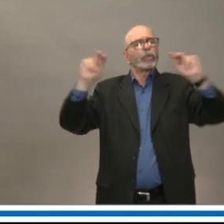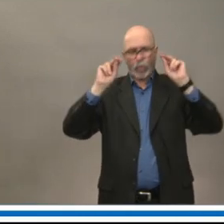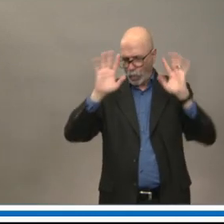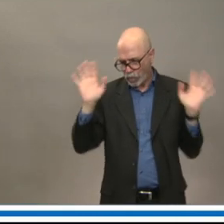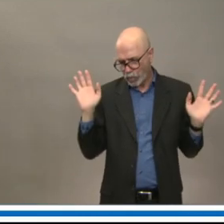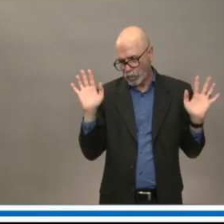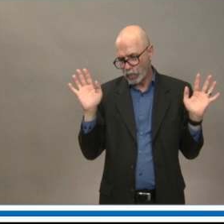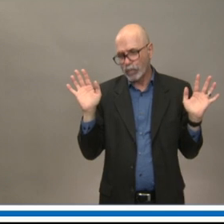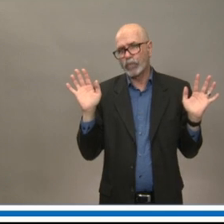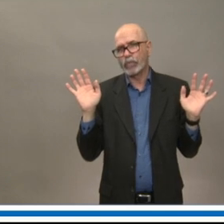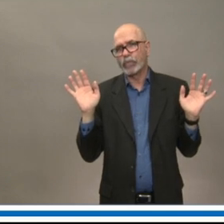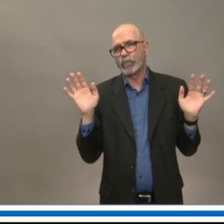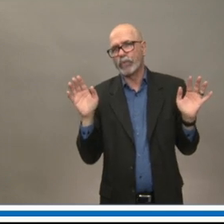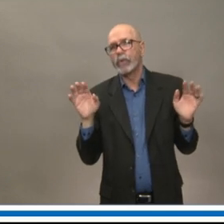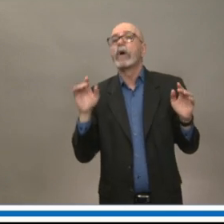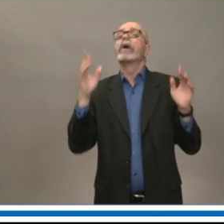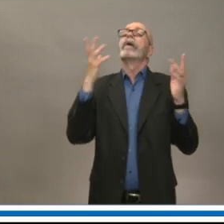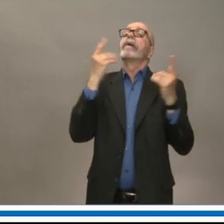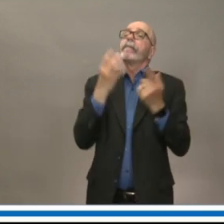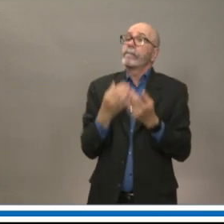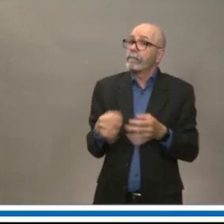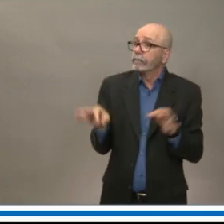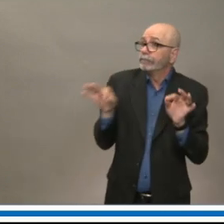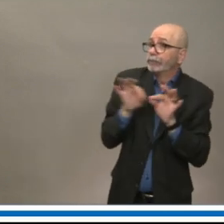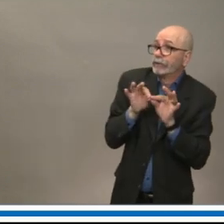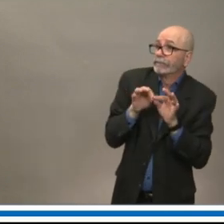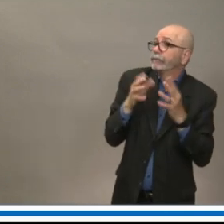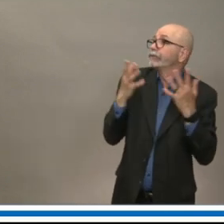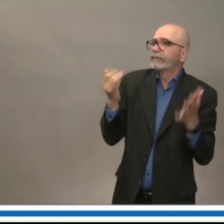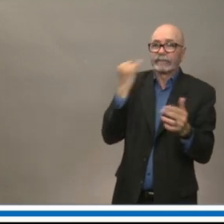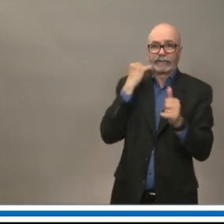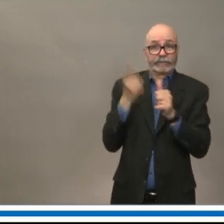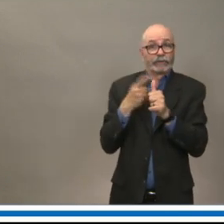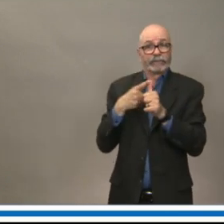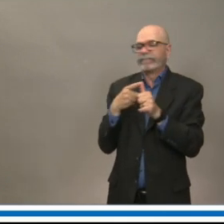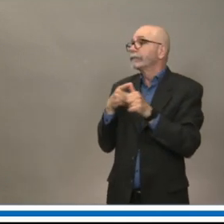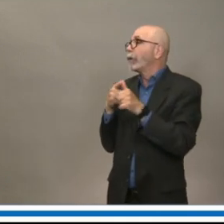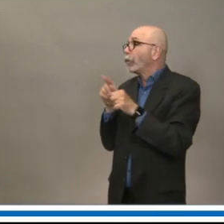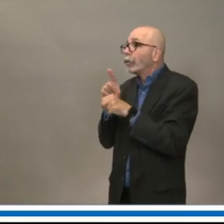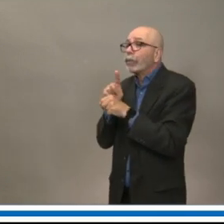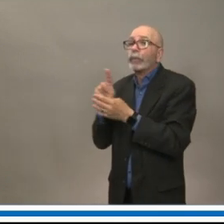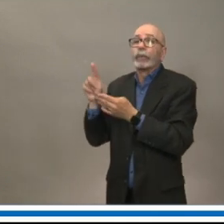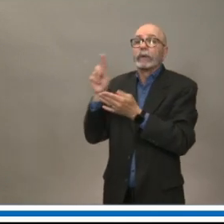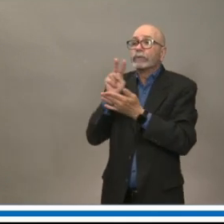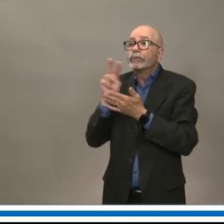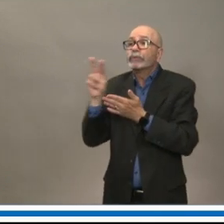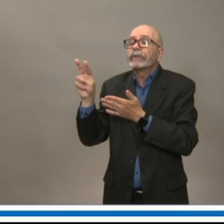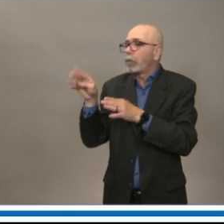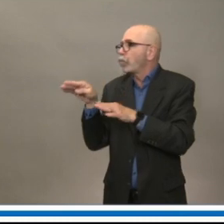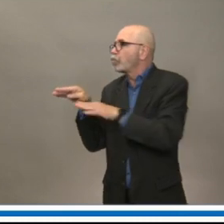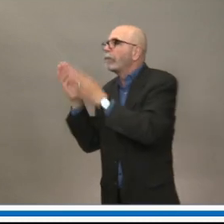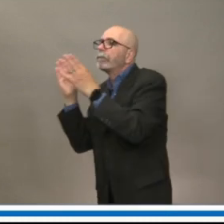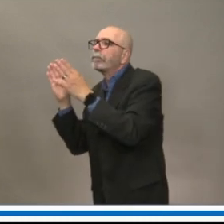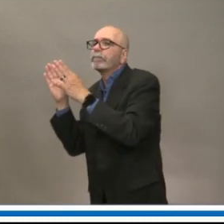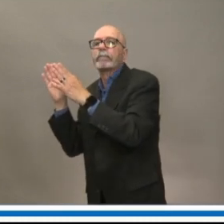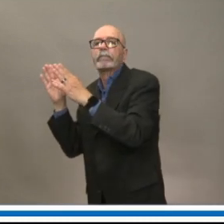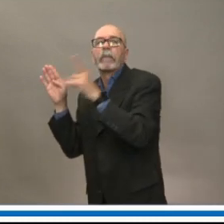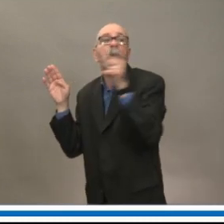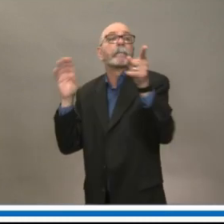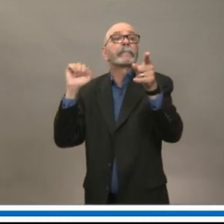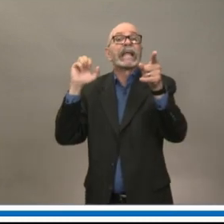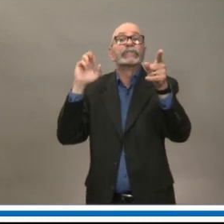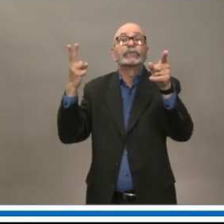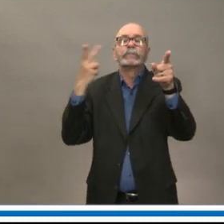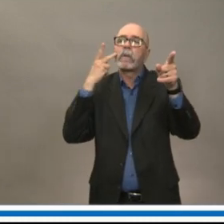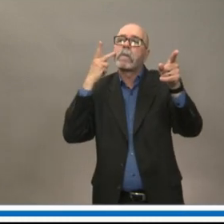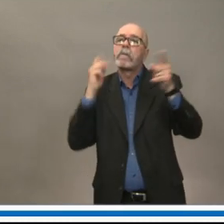communicates to Nova Scotians that we're not going to open up in 2 weeks or 3 weeks, we're not there. We need Nova